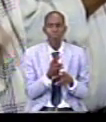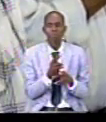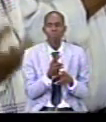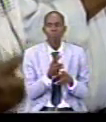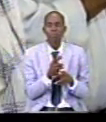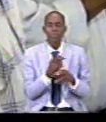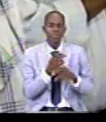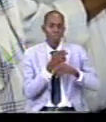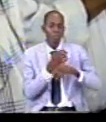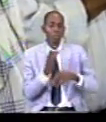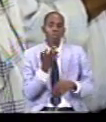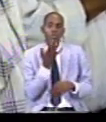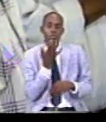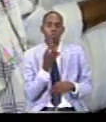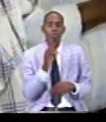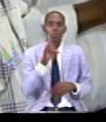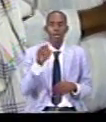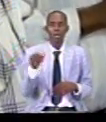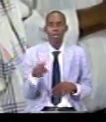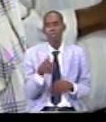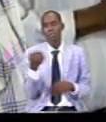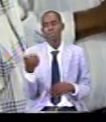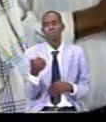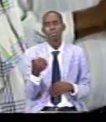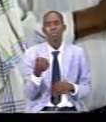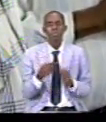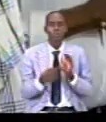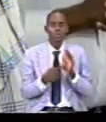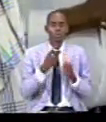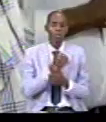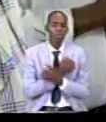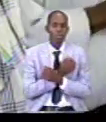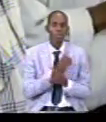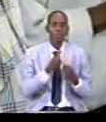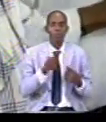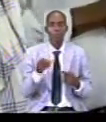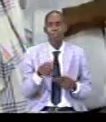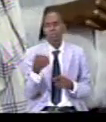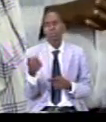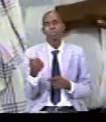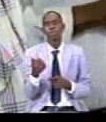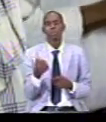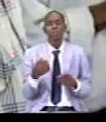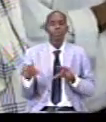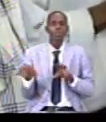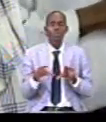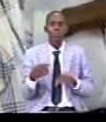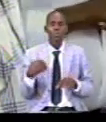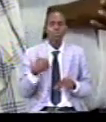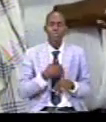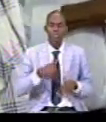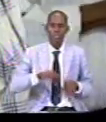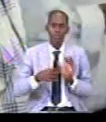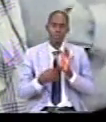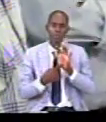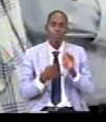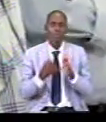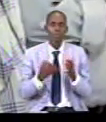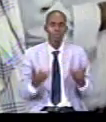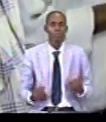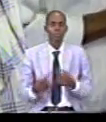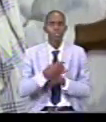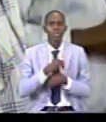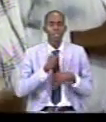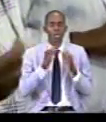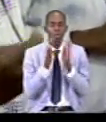Do we still prefer one another? The former affection that we have through God's grace, do we still reflect it today? I pray the